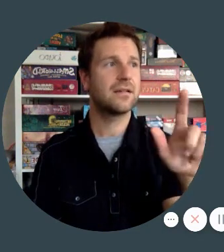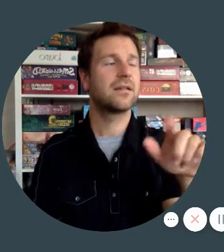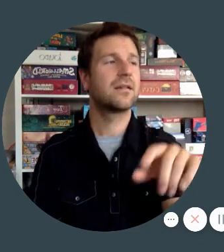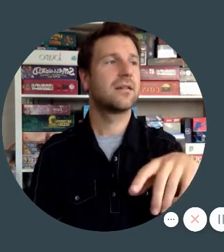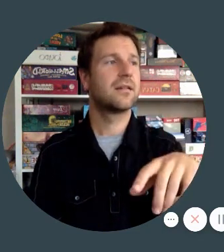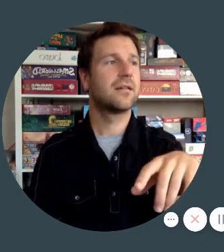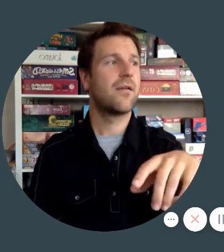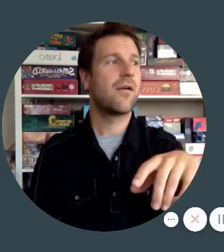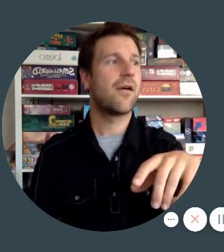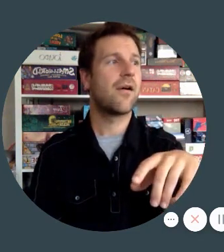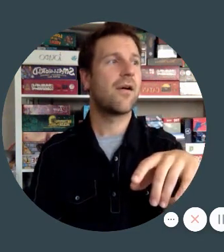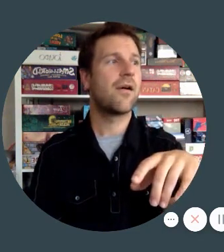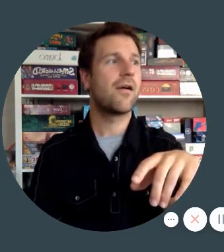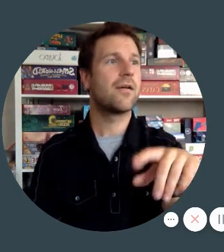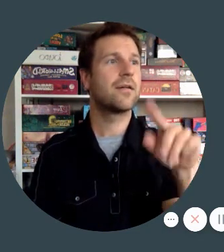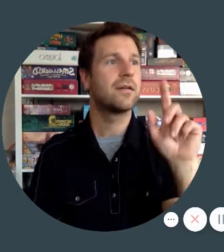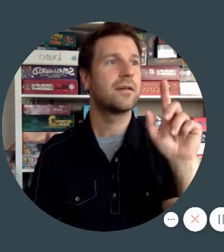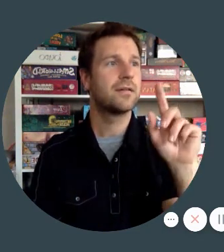can,